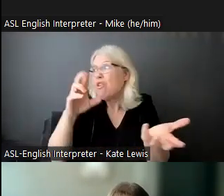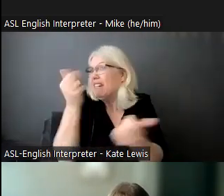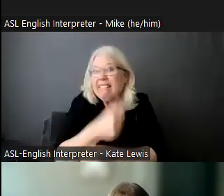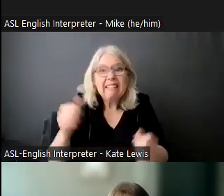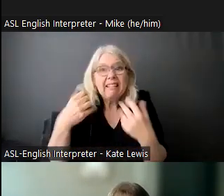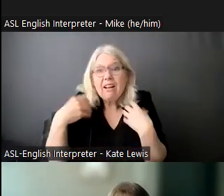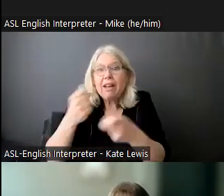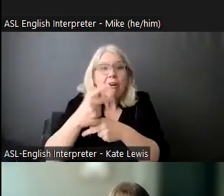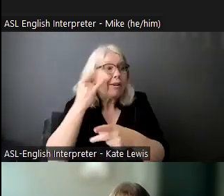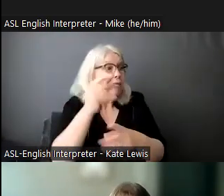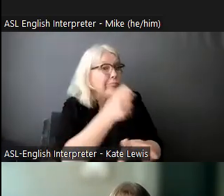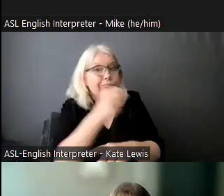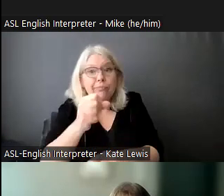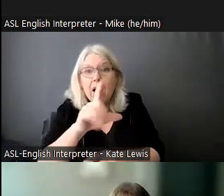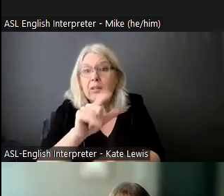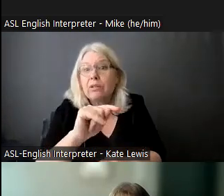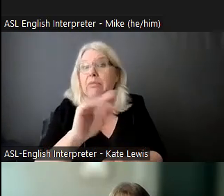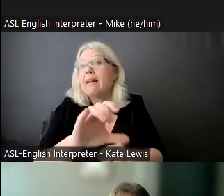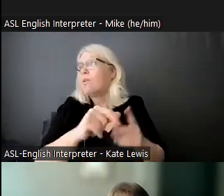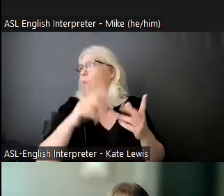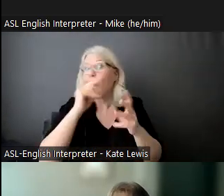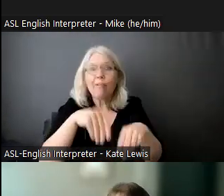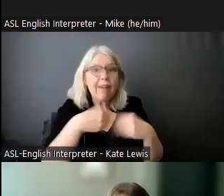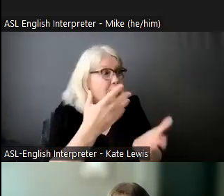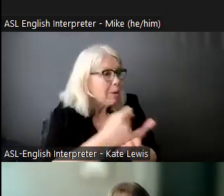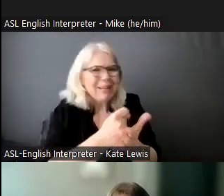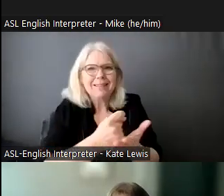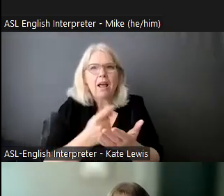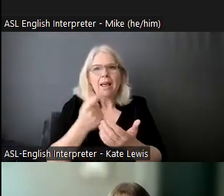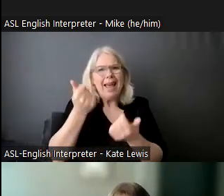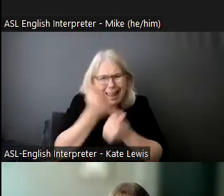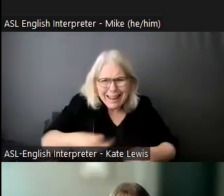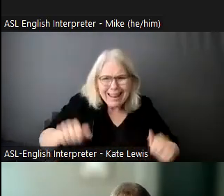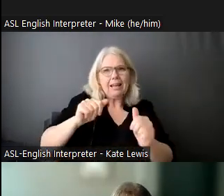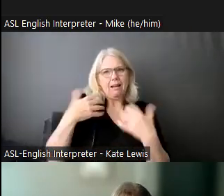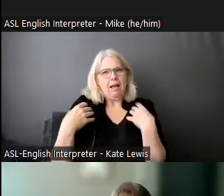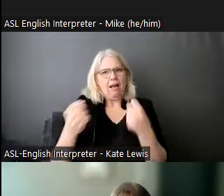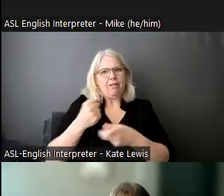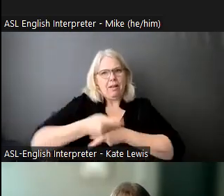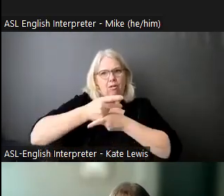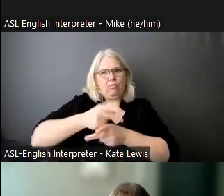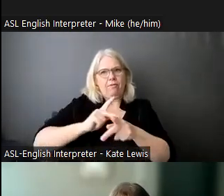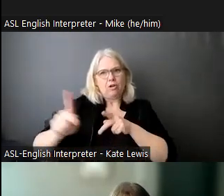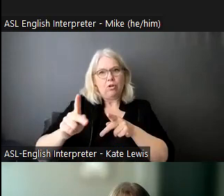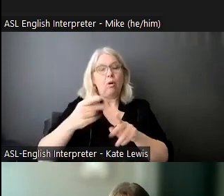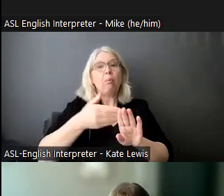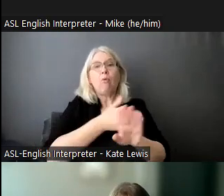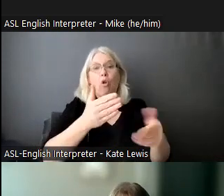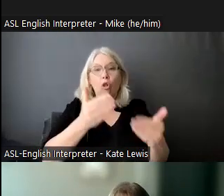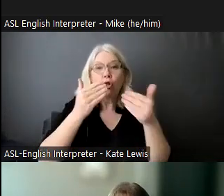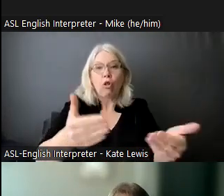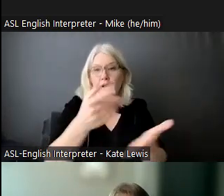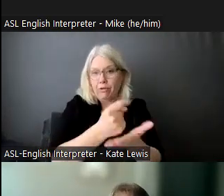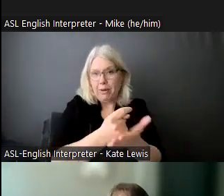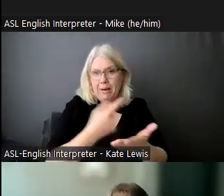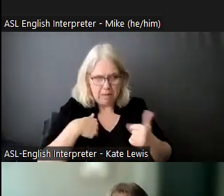admission to long-term care or support services, they must evaluate capacity to see if this person